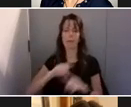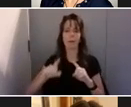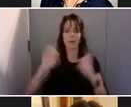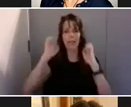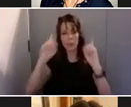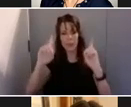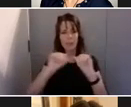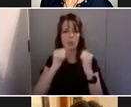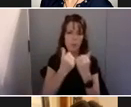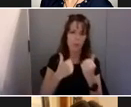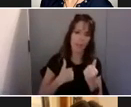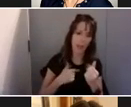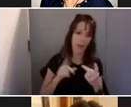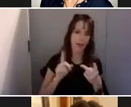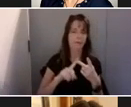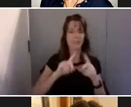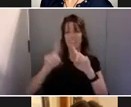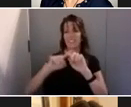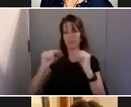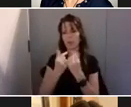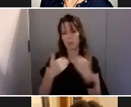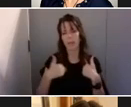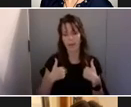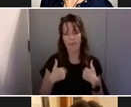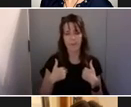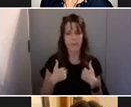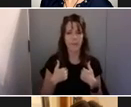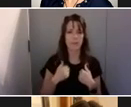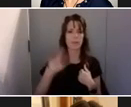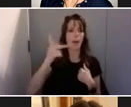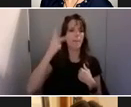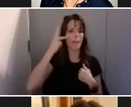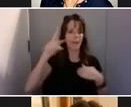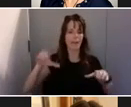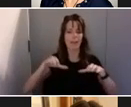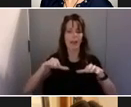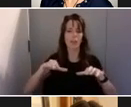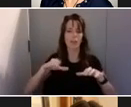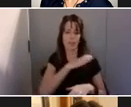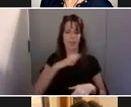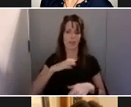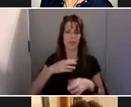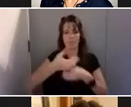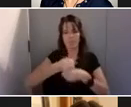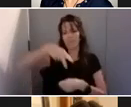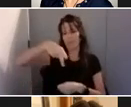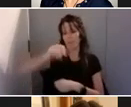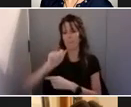associations have them. Lots of different groups have political action committees that help fundraise for